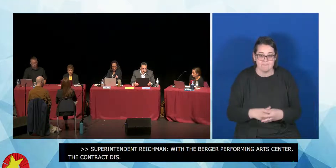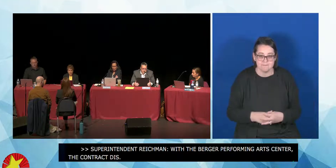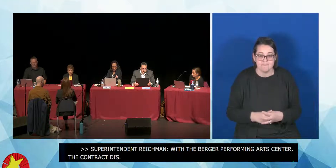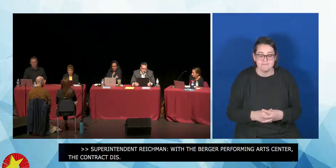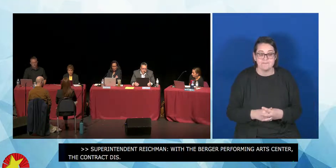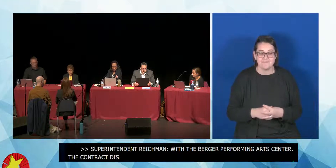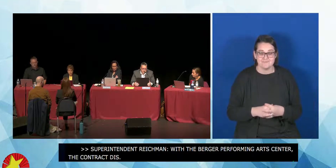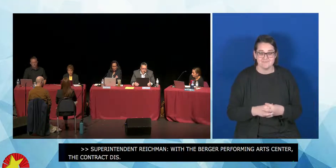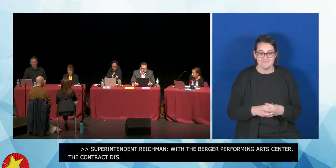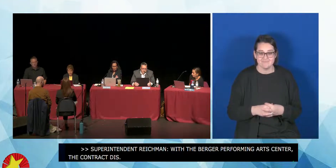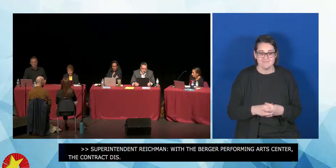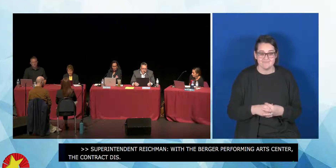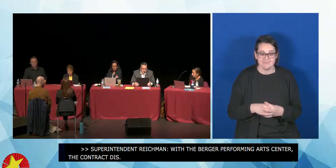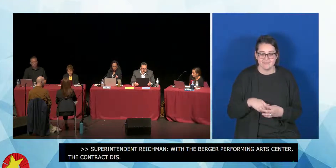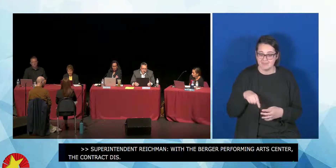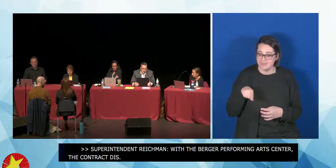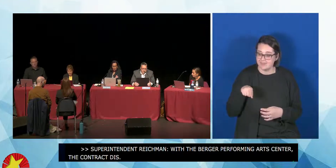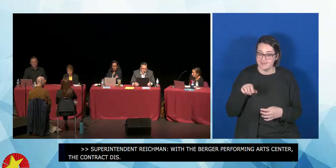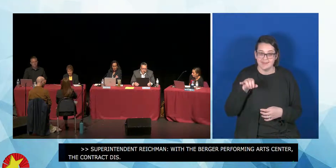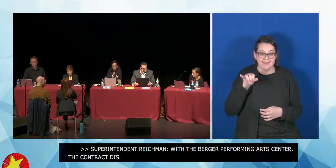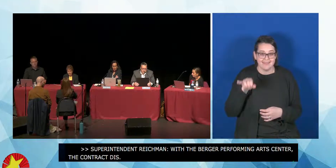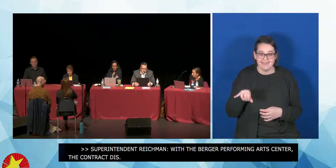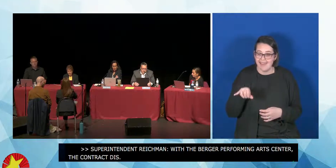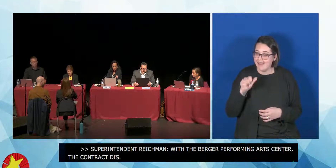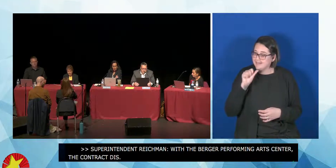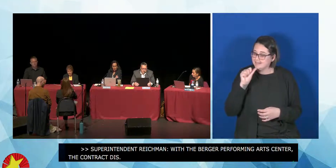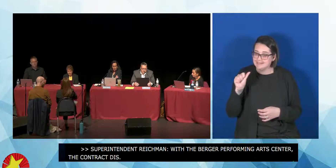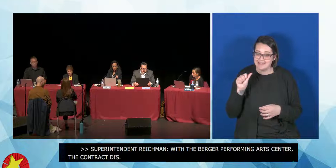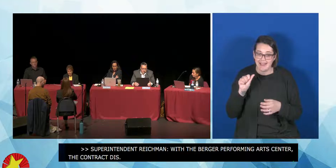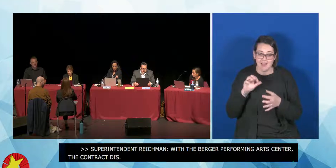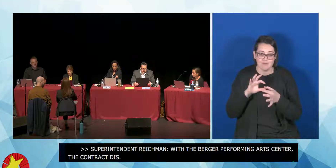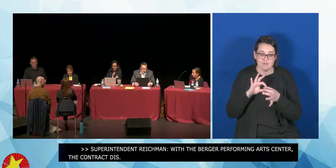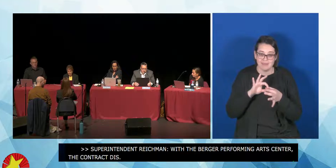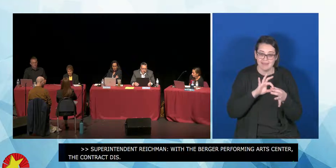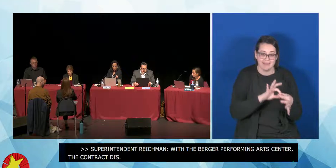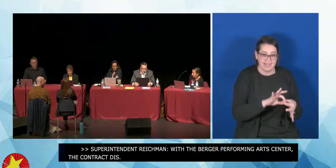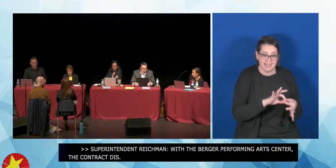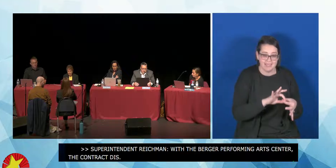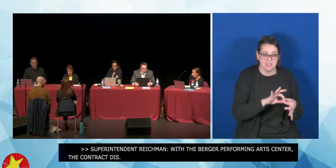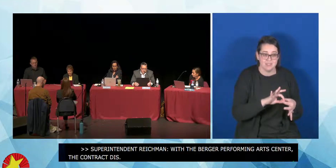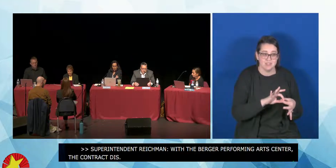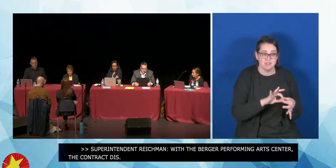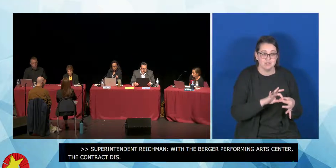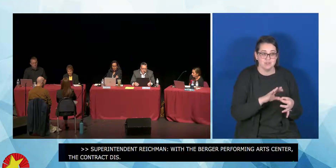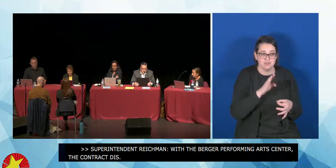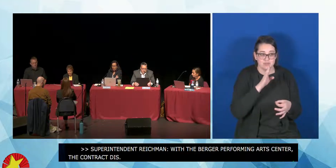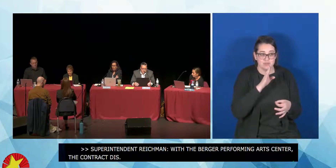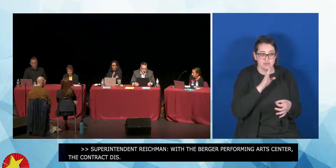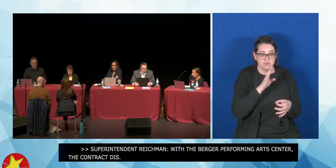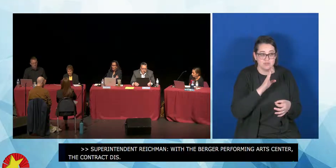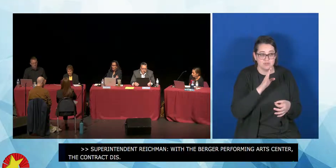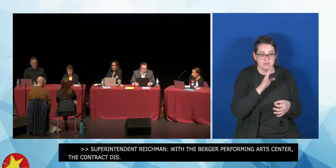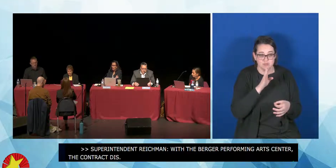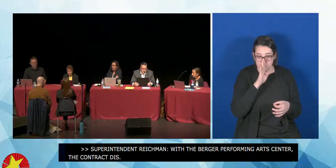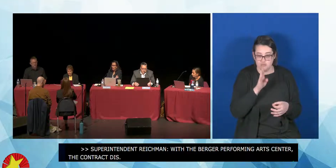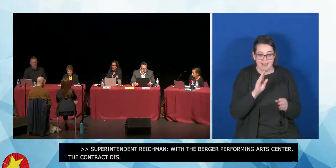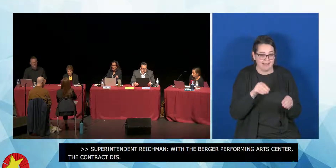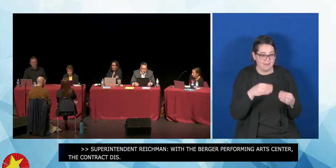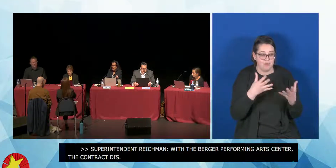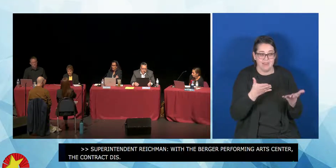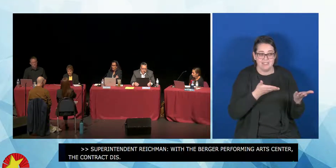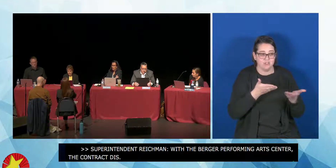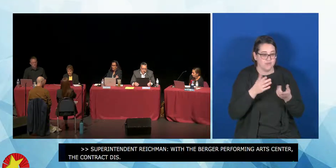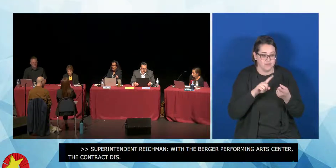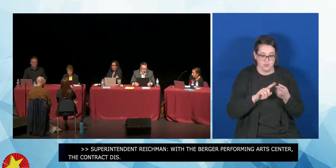It has nothing to do directly with providing services to